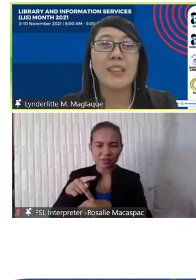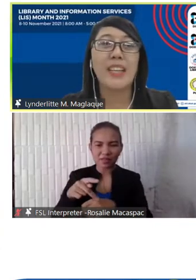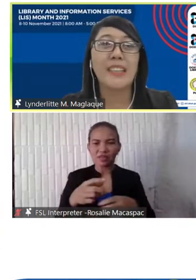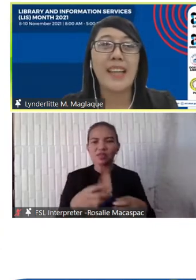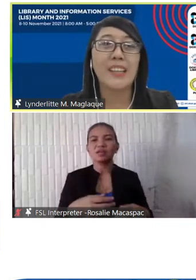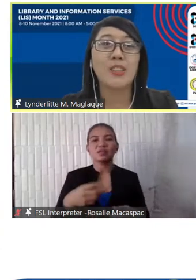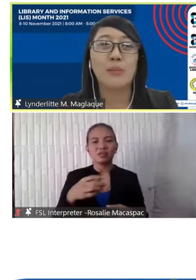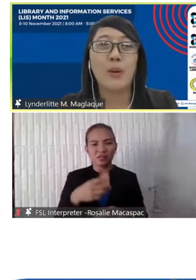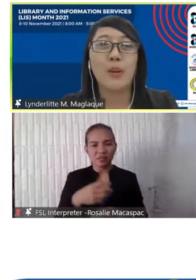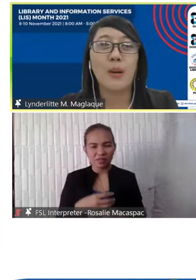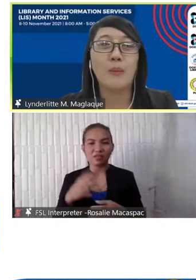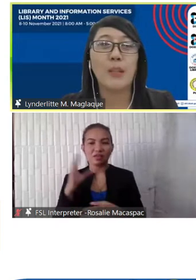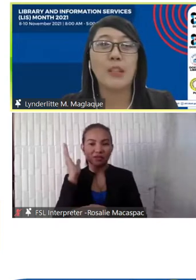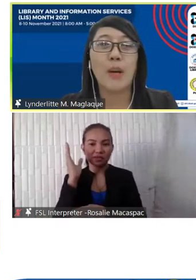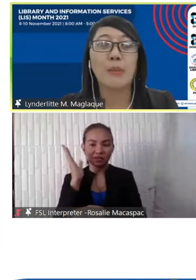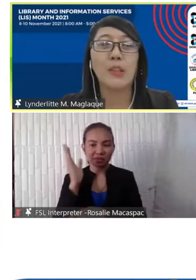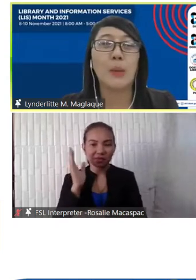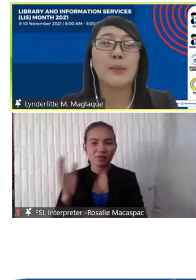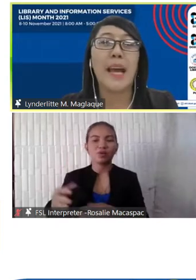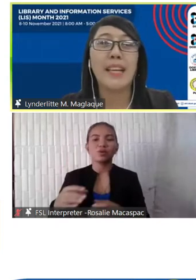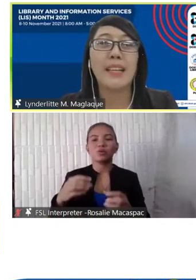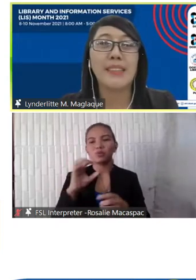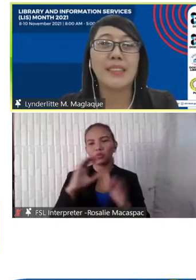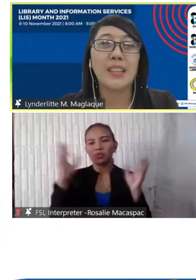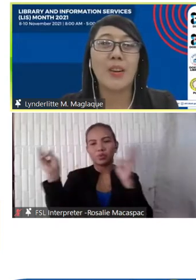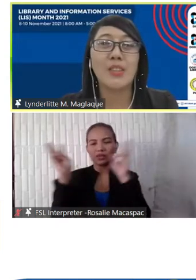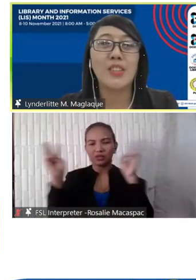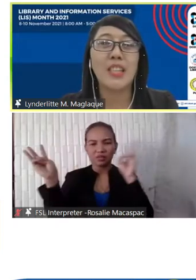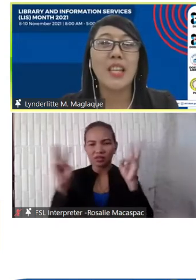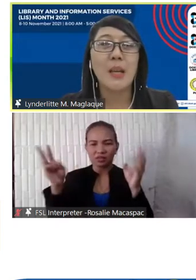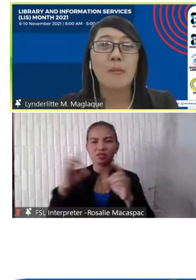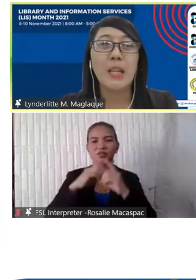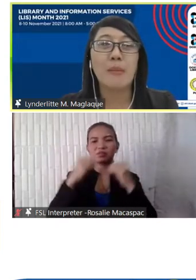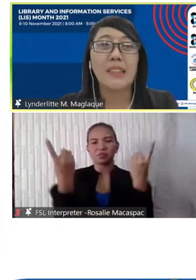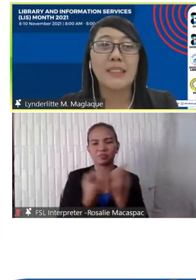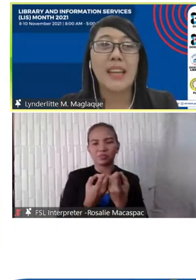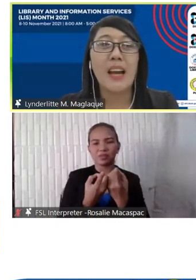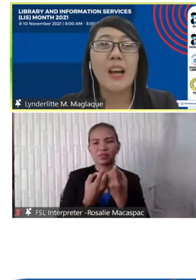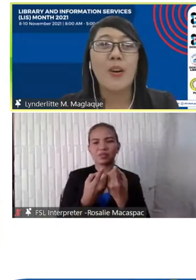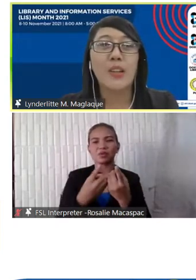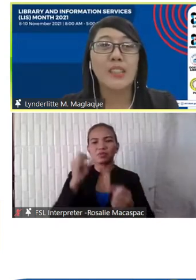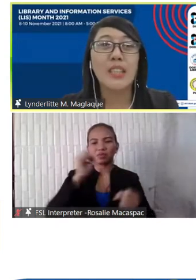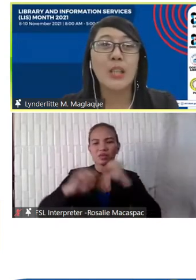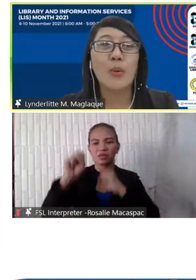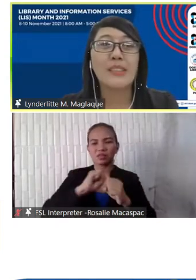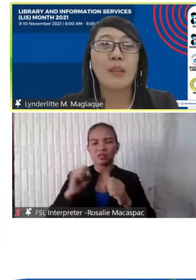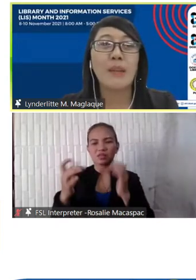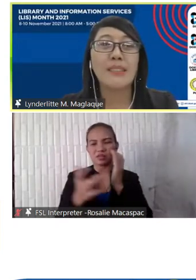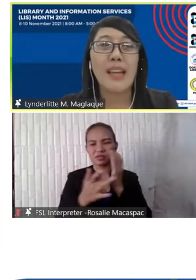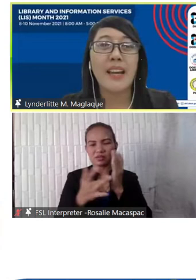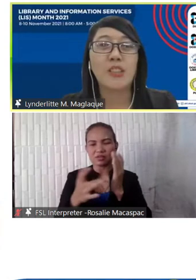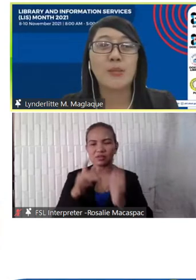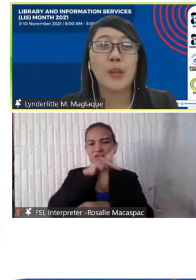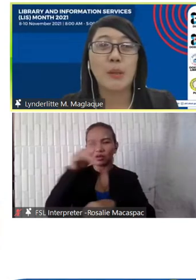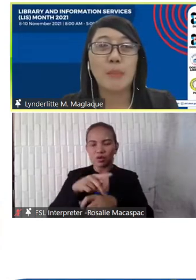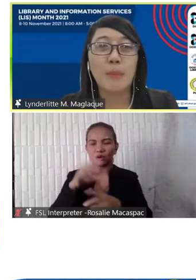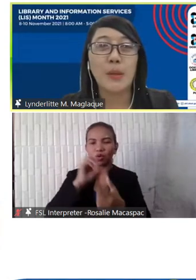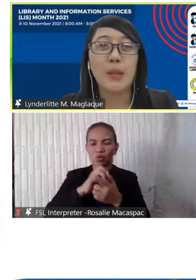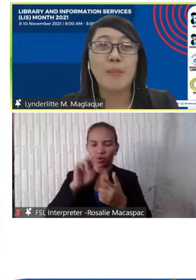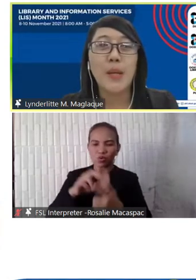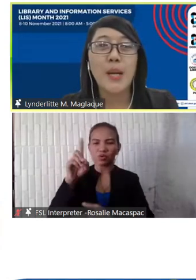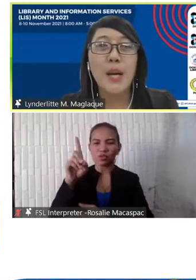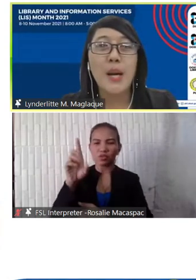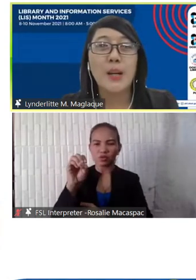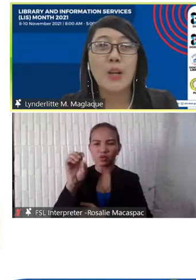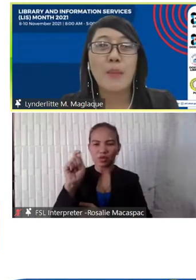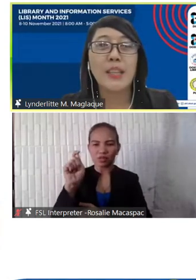official weather and science program of the Department of Science and Technology Philippines, or the DOST-STII Science for the